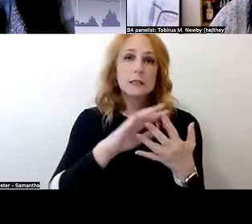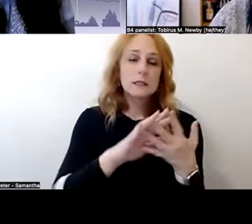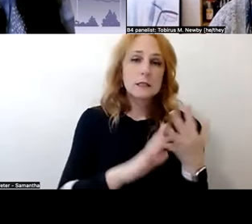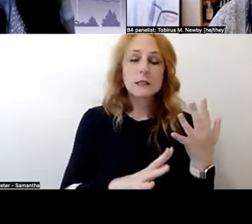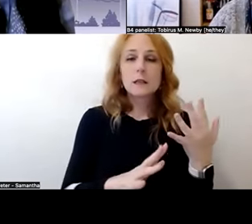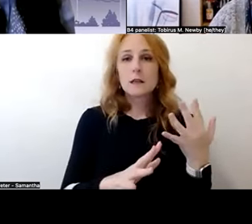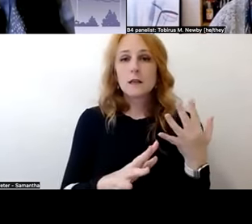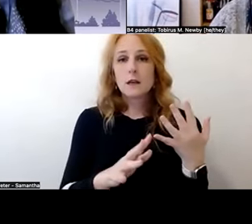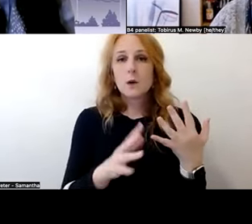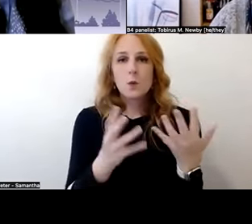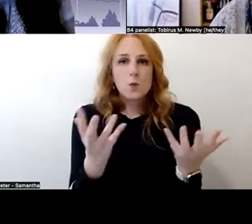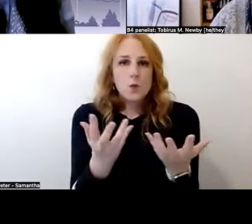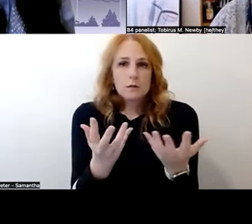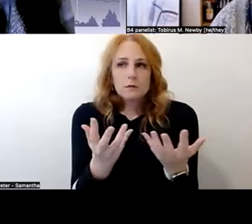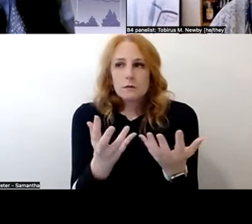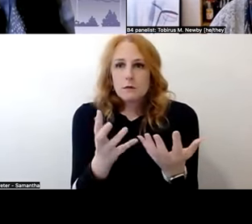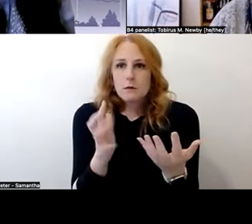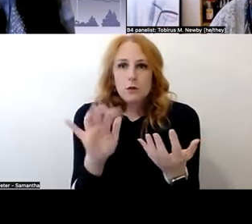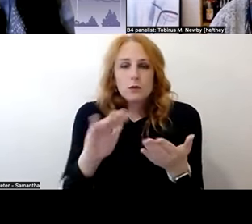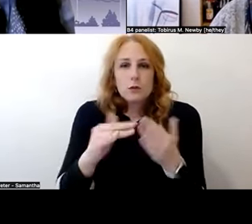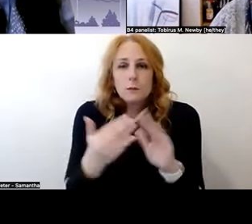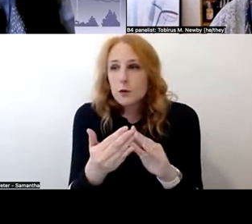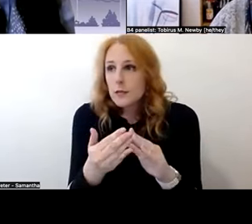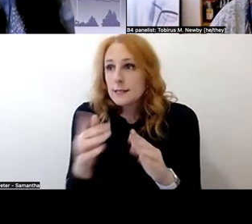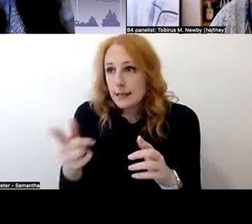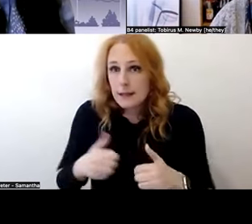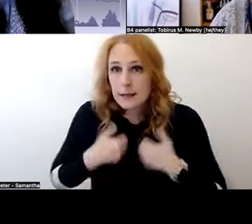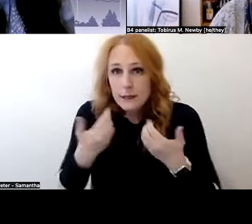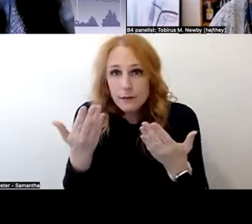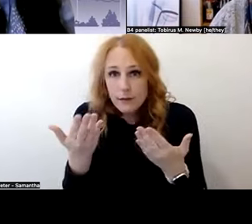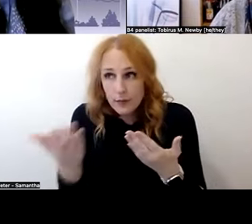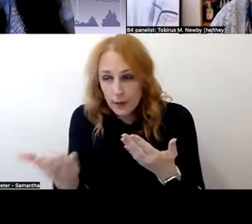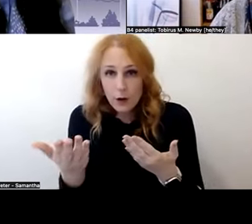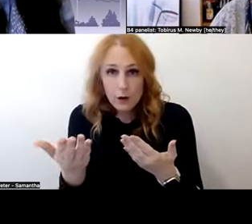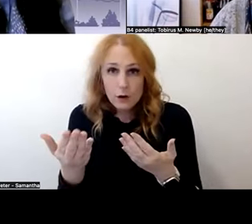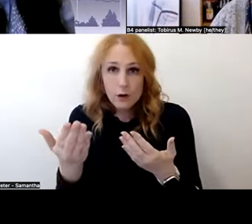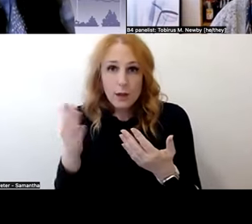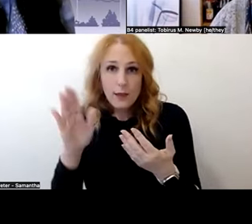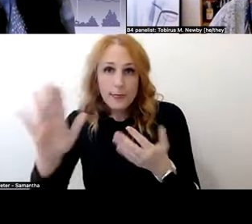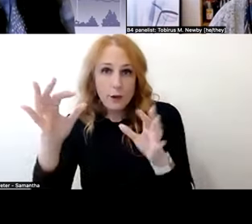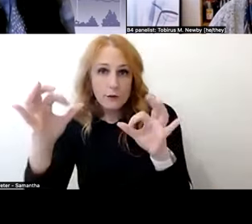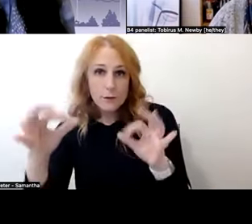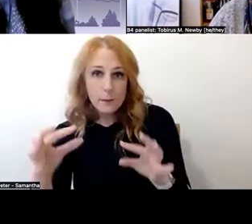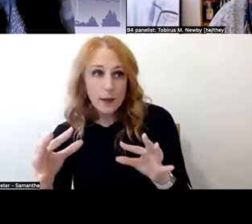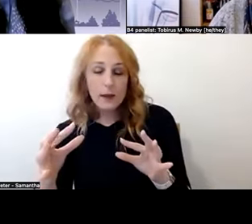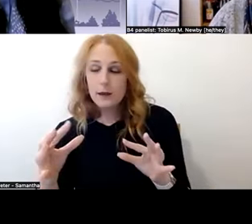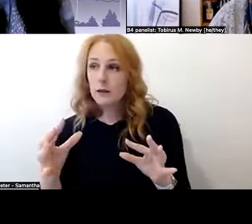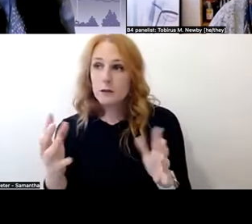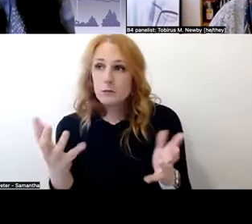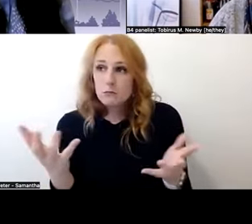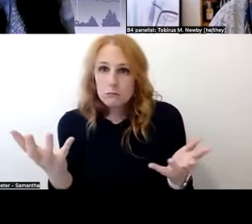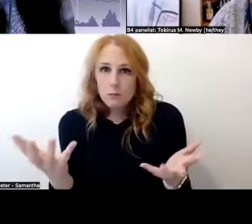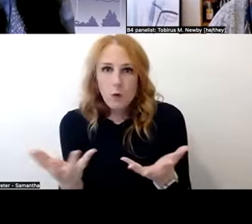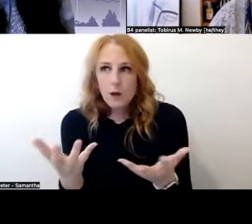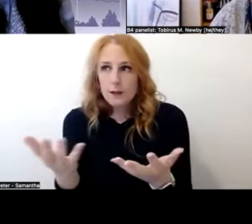And what do those communities have to tell us? They are the ones living there day to day, navigating in and out of these communities. And so